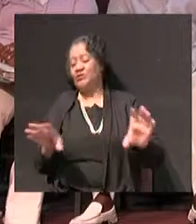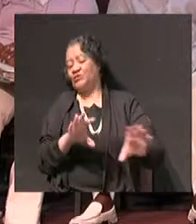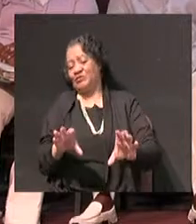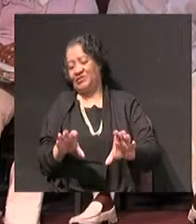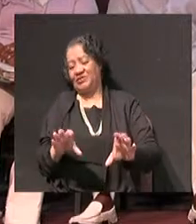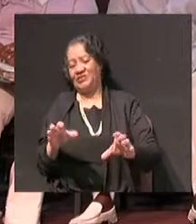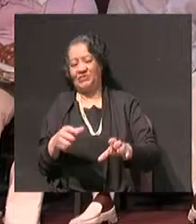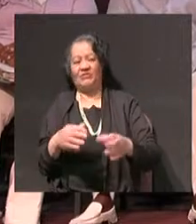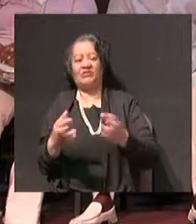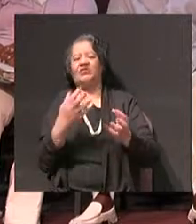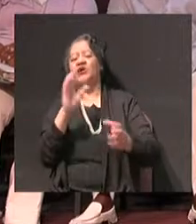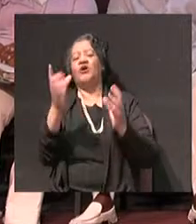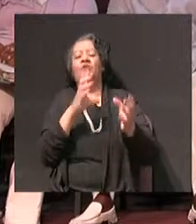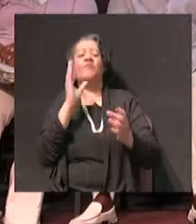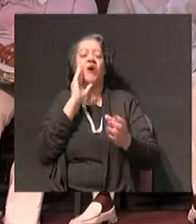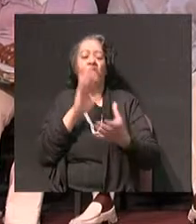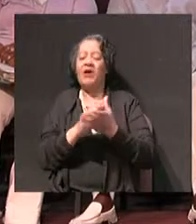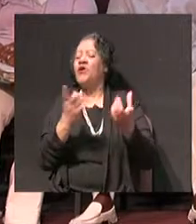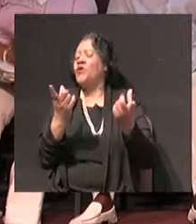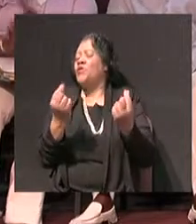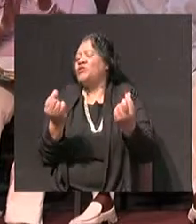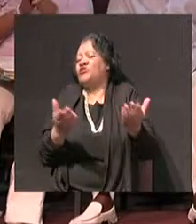she serves.